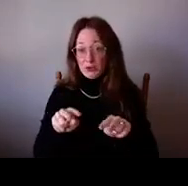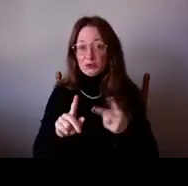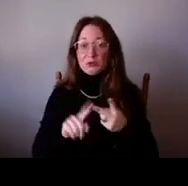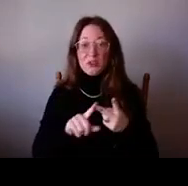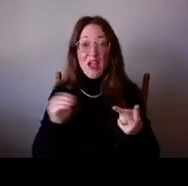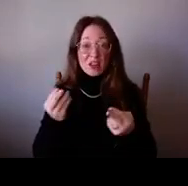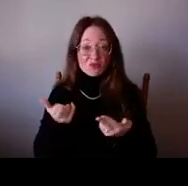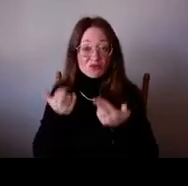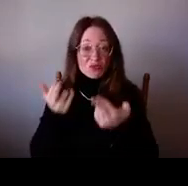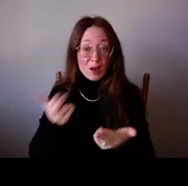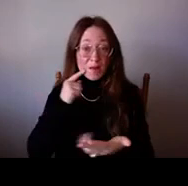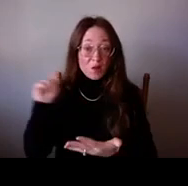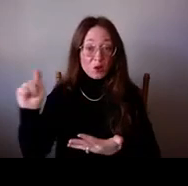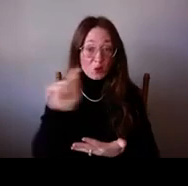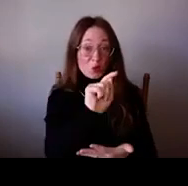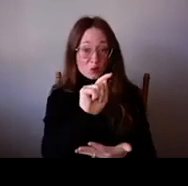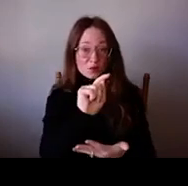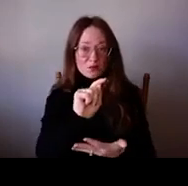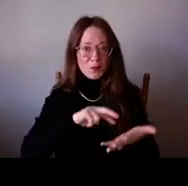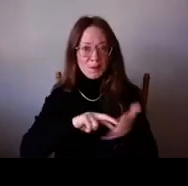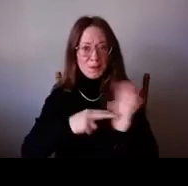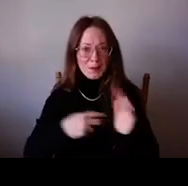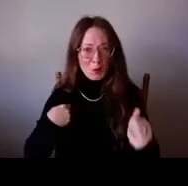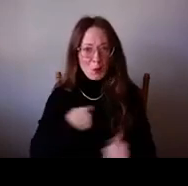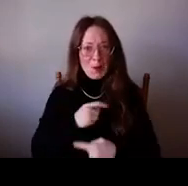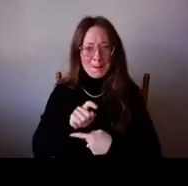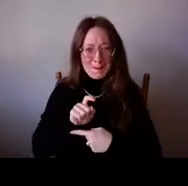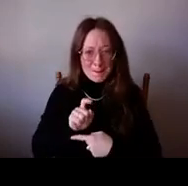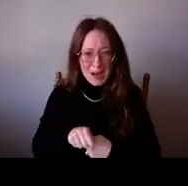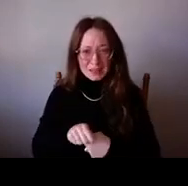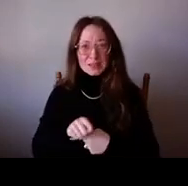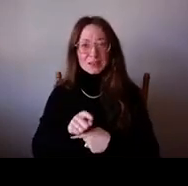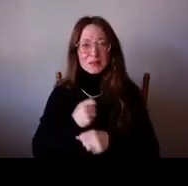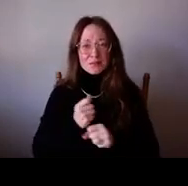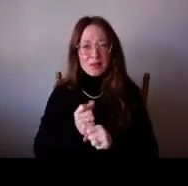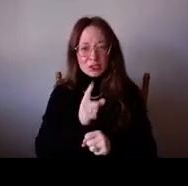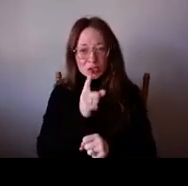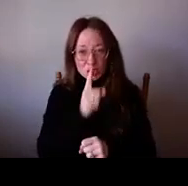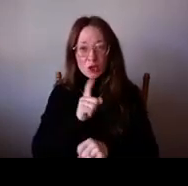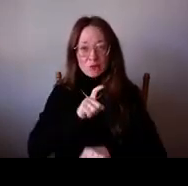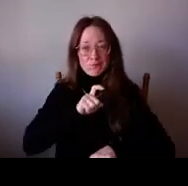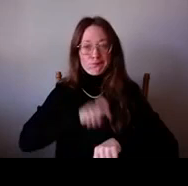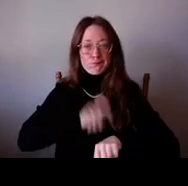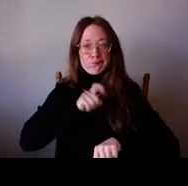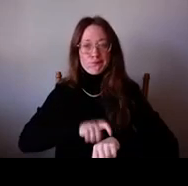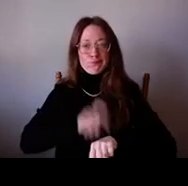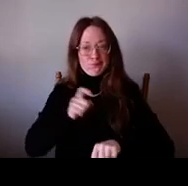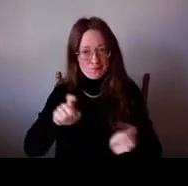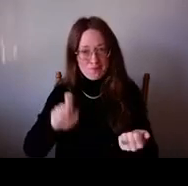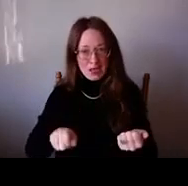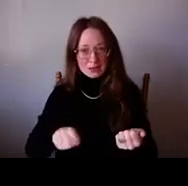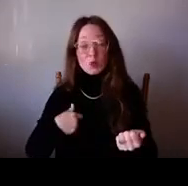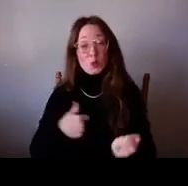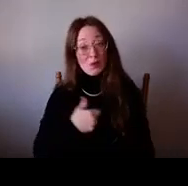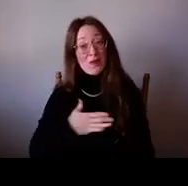recommendations to you as programs, we need to make sure that recommendation and the assistance is timely. So I'm glad to say that we're almost there